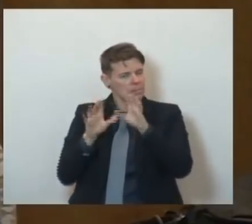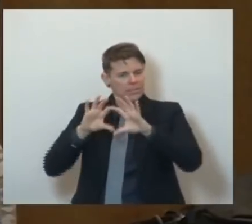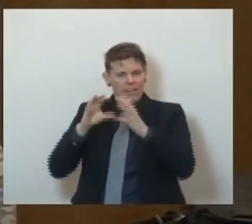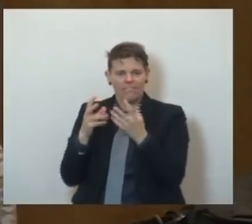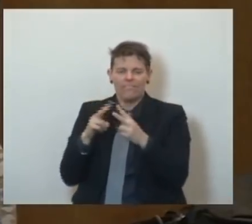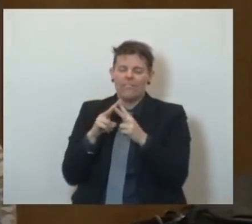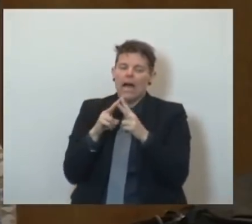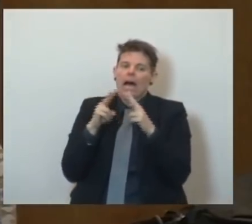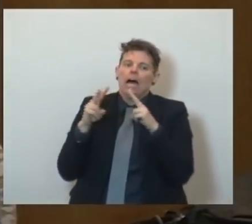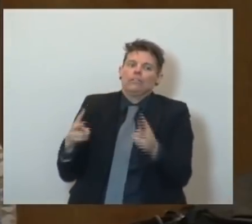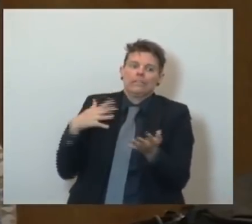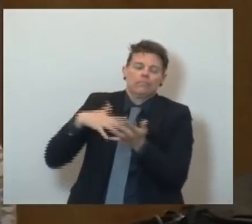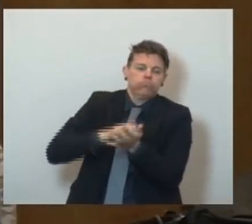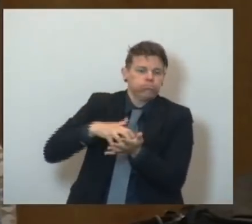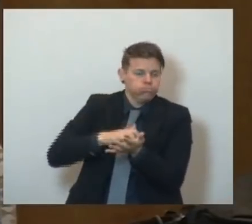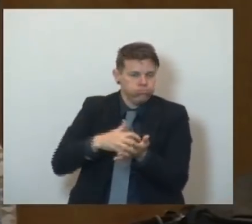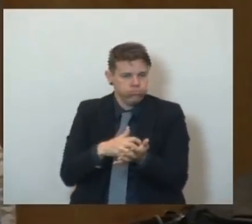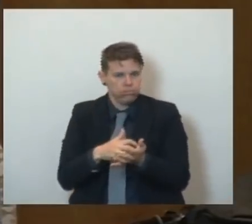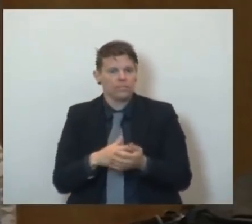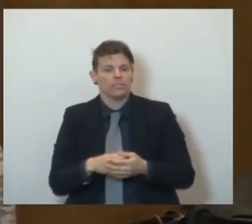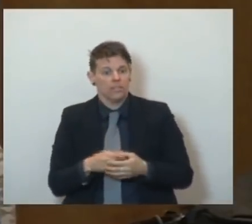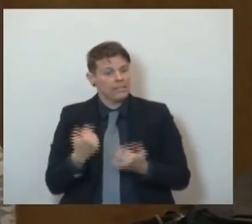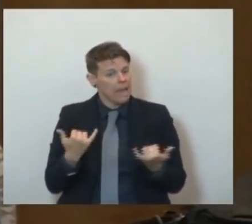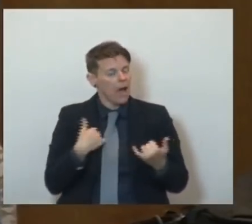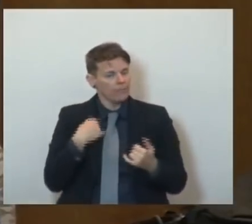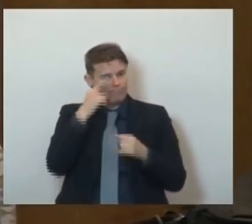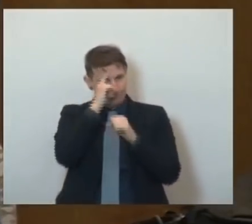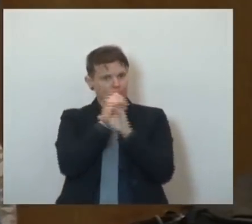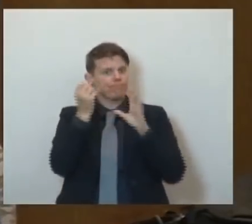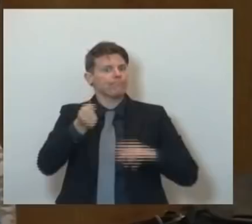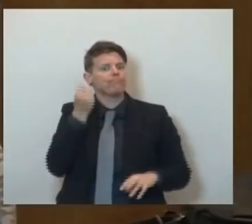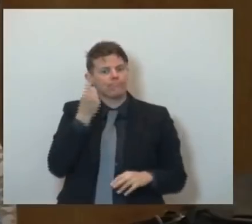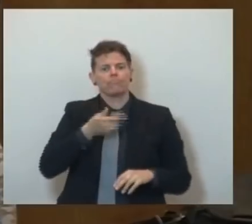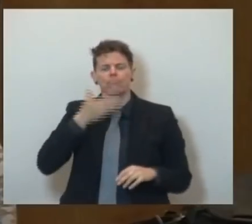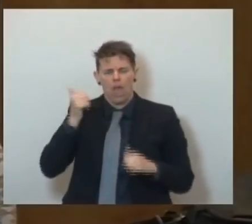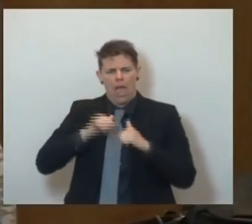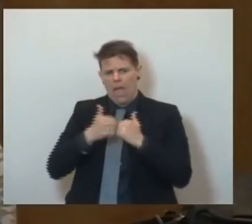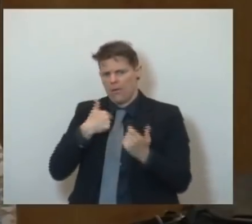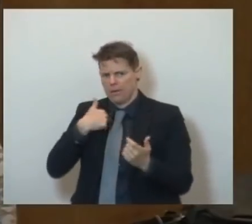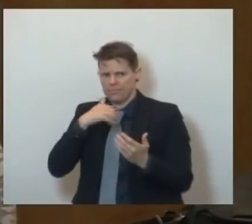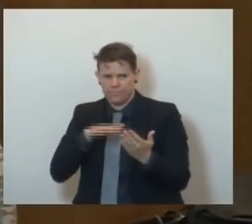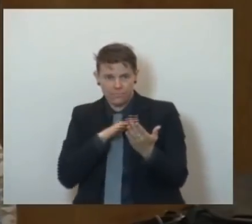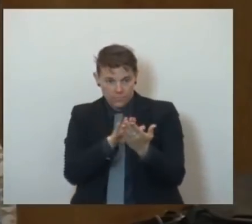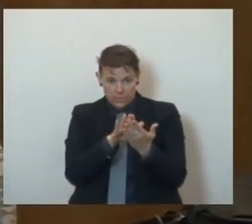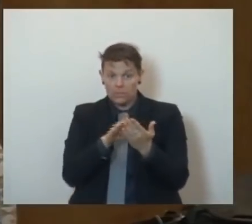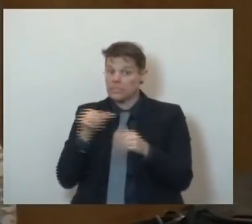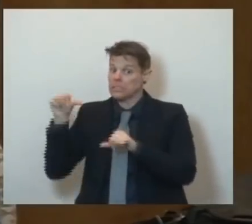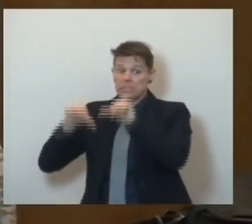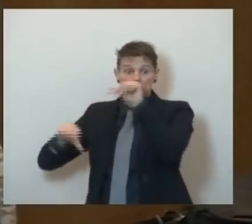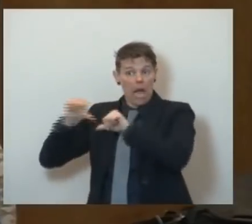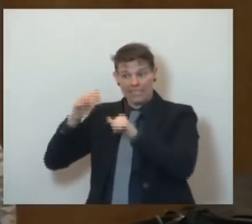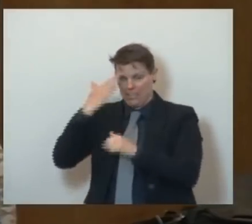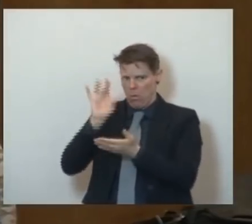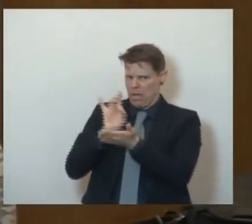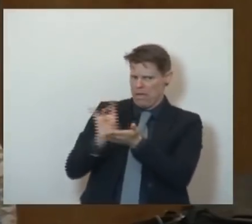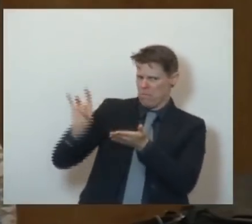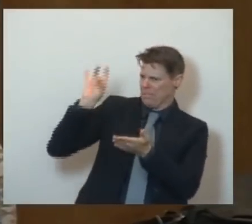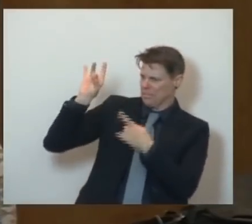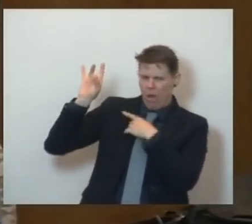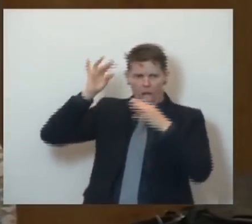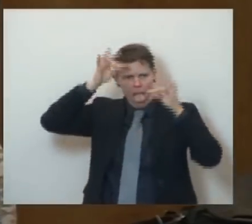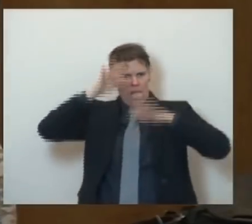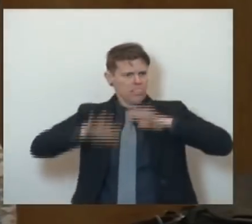we're understanding better that the science didn't know 8 weeks ago how prevalent